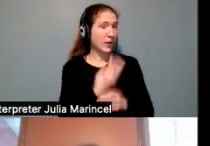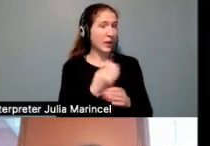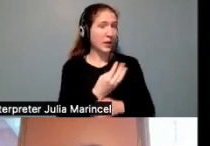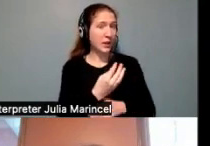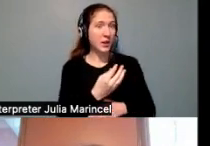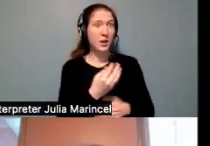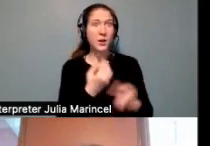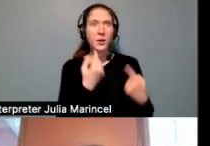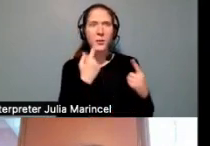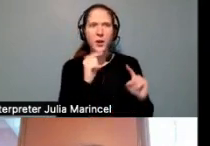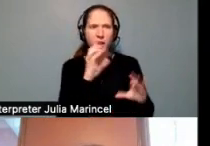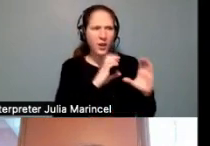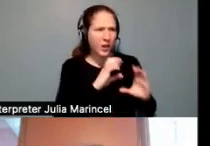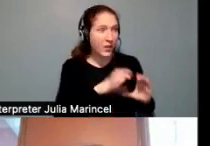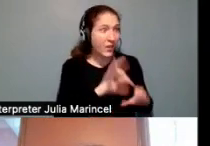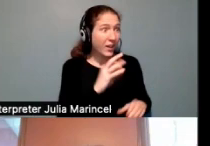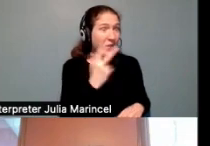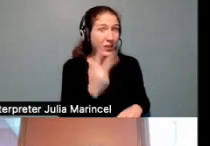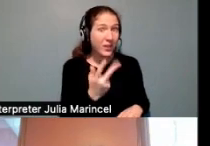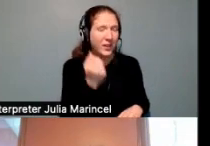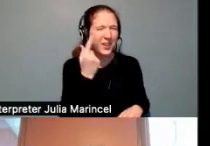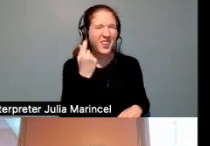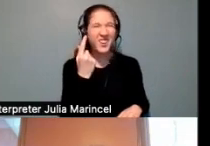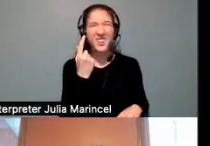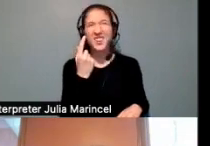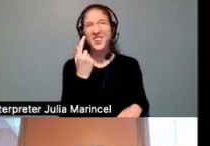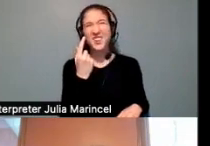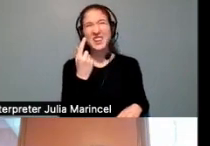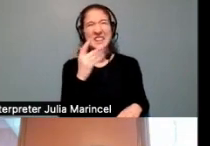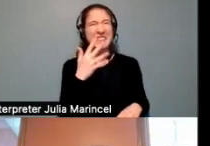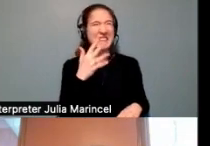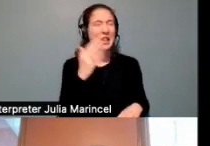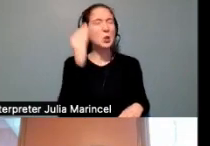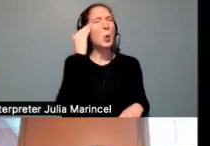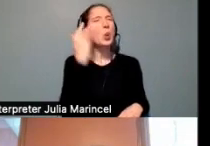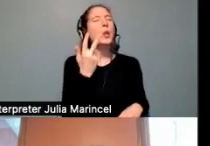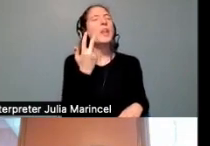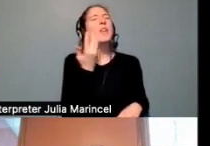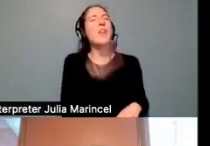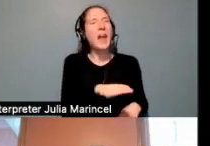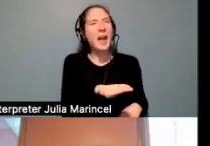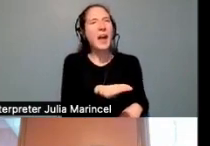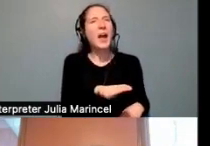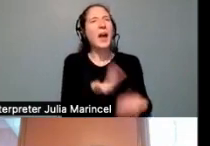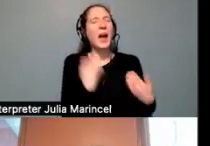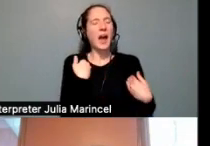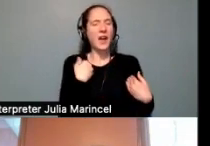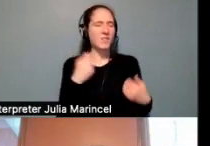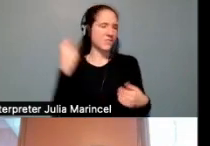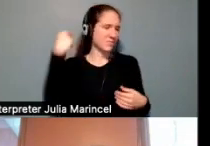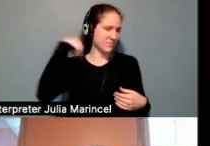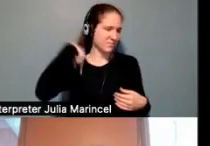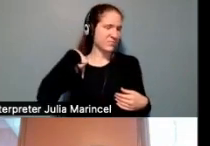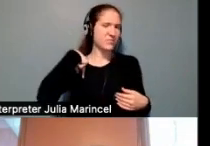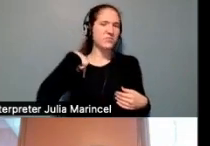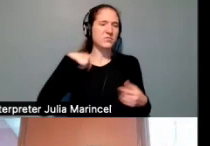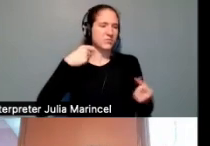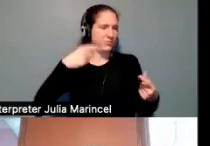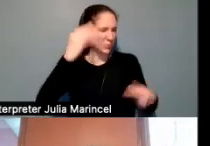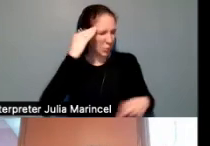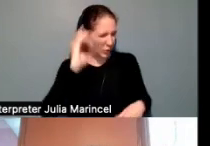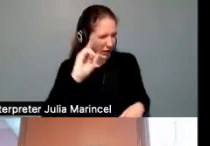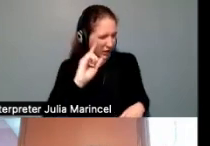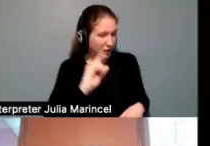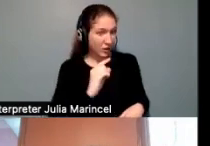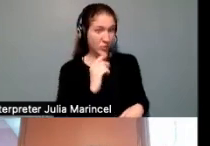though they were radio tracked, we only found 1. But there was a jawbone of a deer right nearby. So that was a weird little scene I saw,